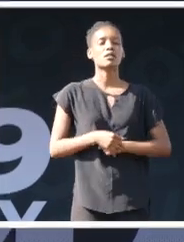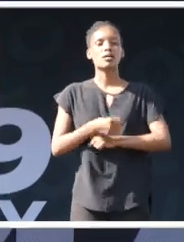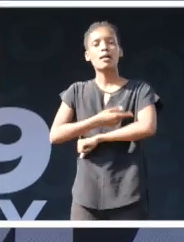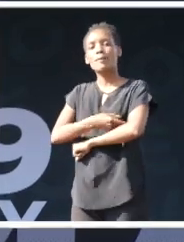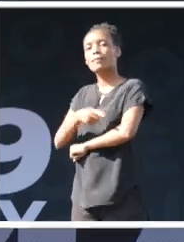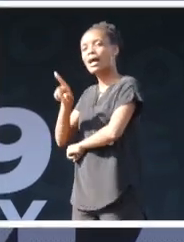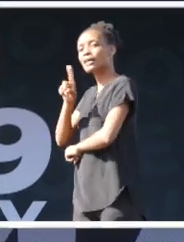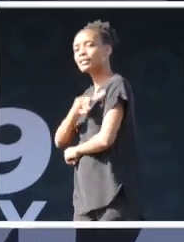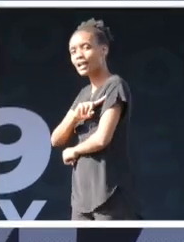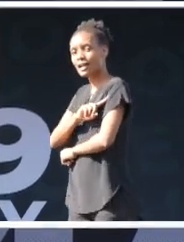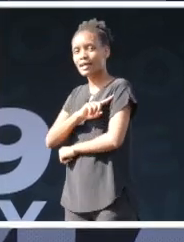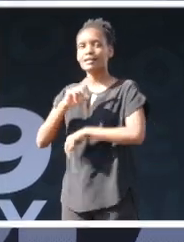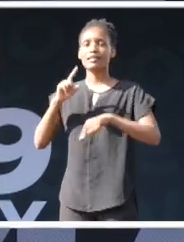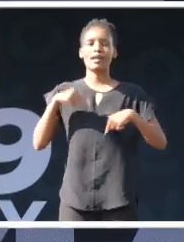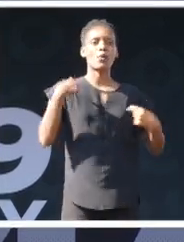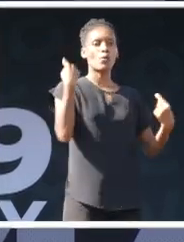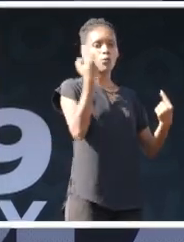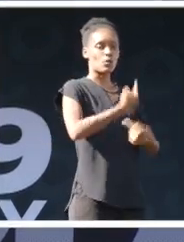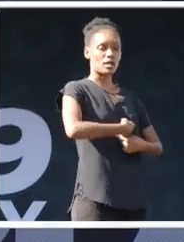Mata!